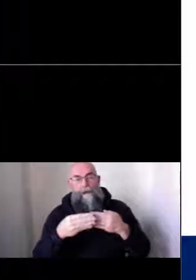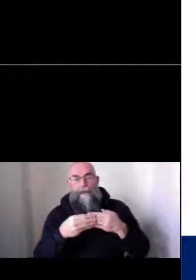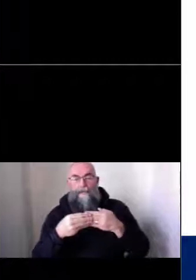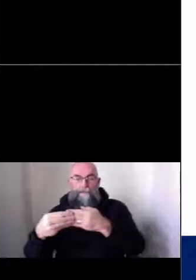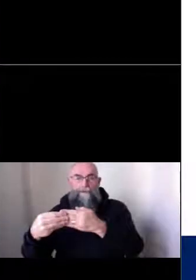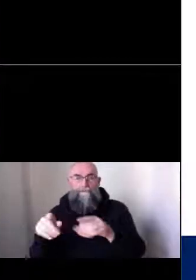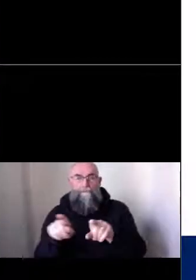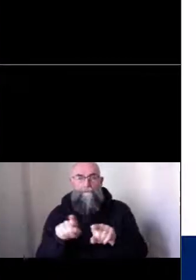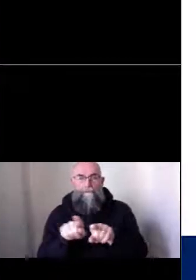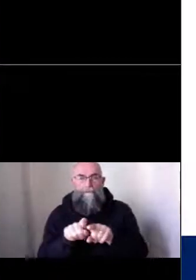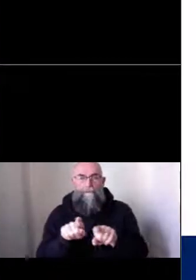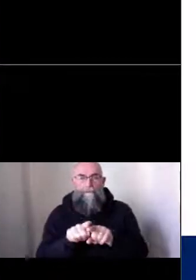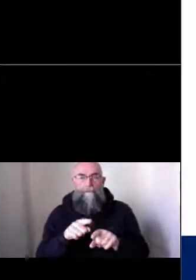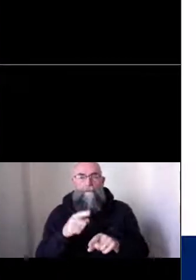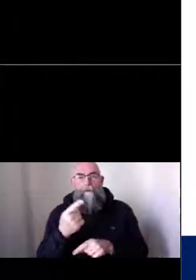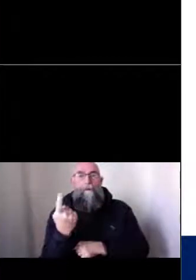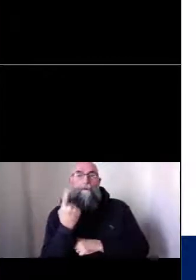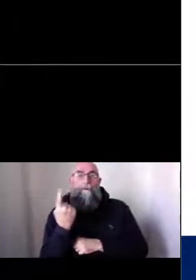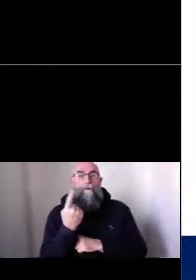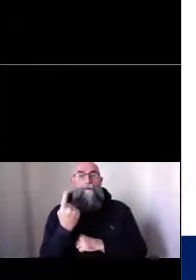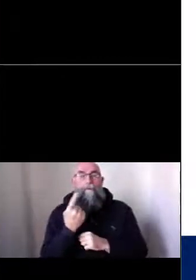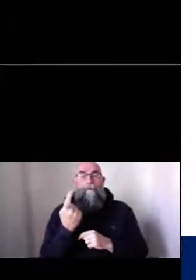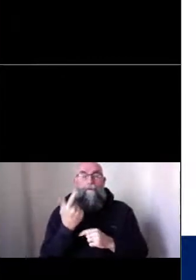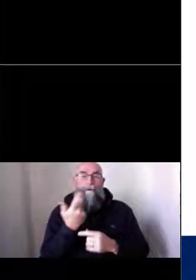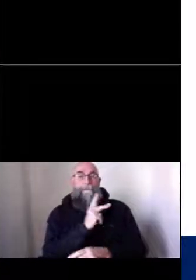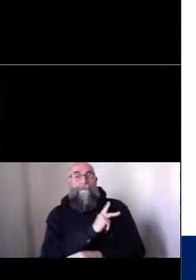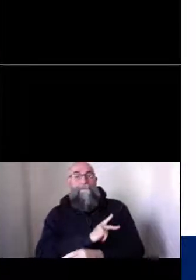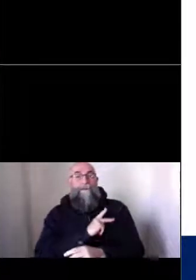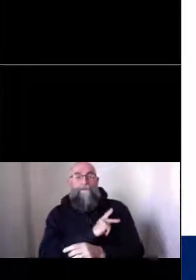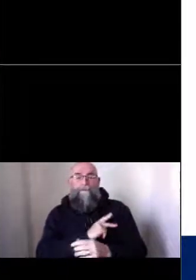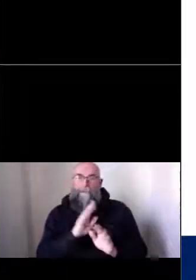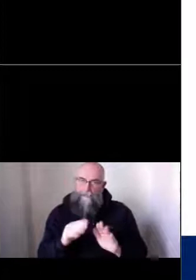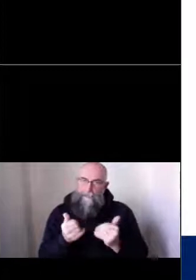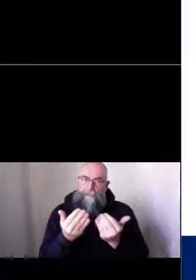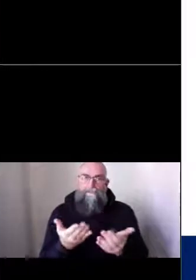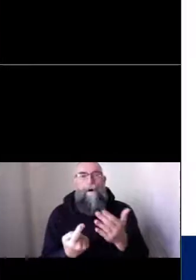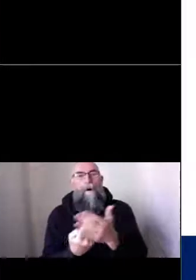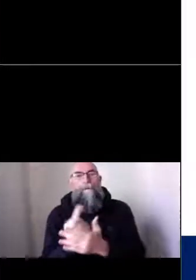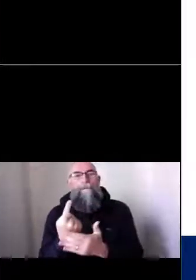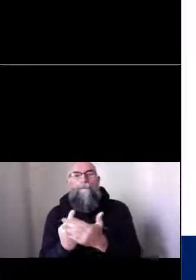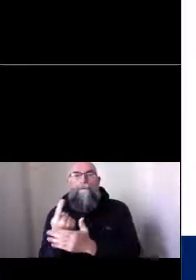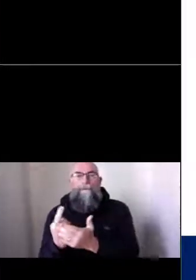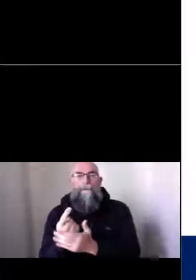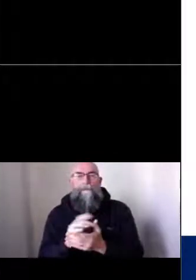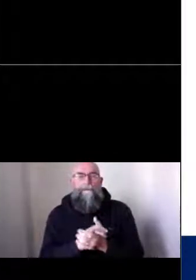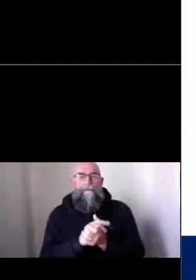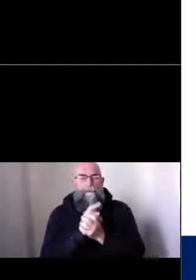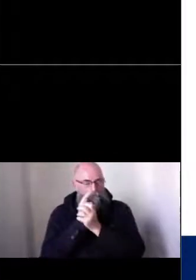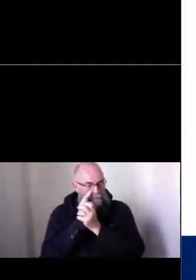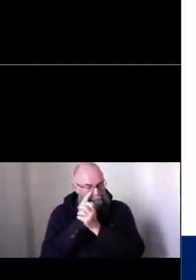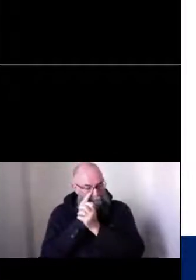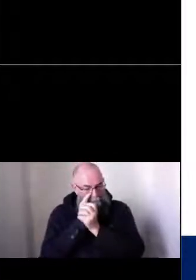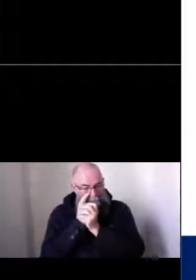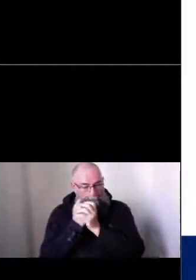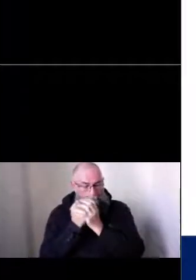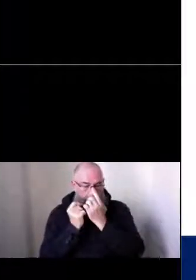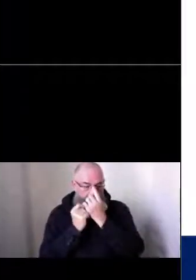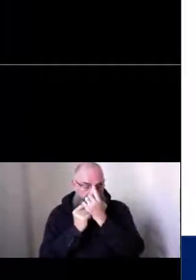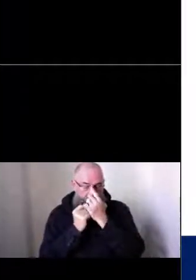for professional development opportunities. We also have our small project